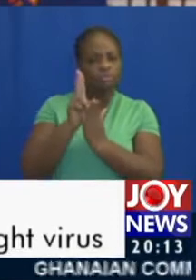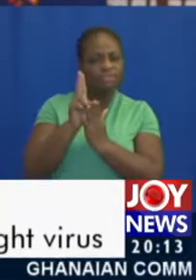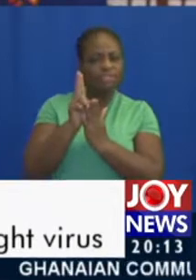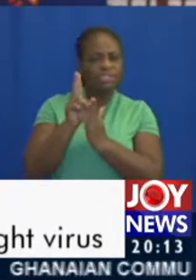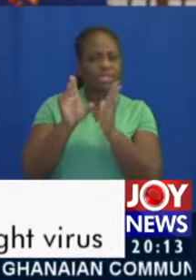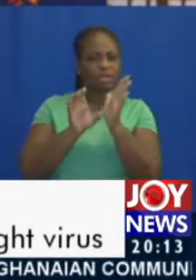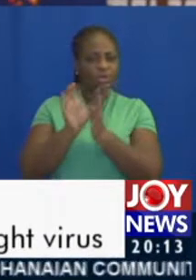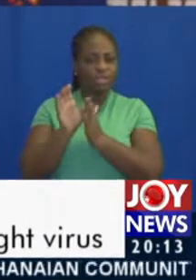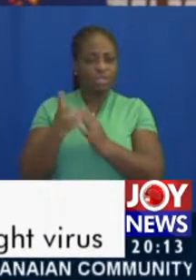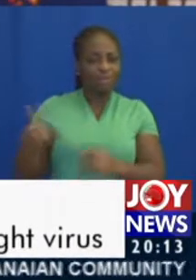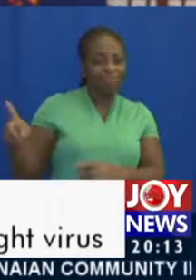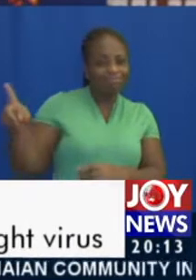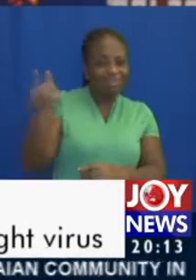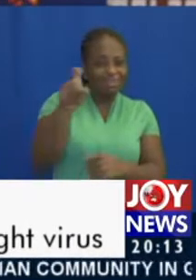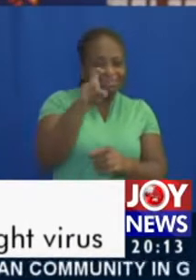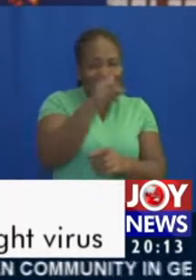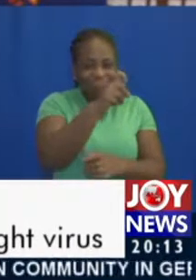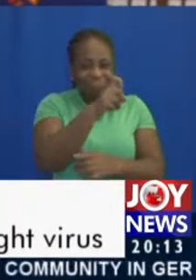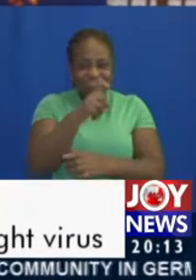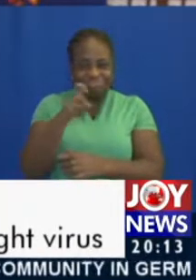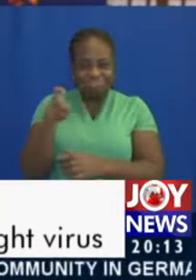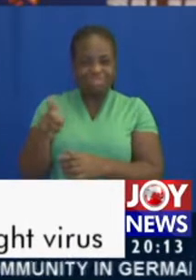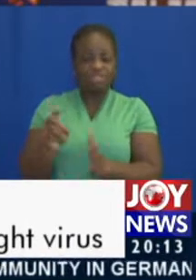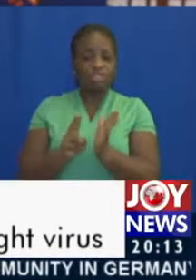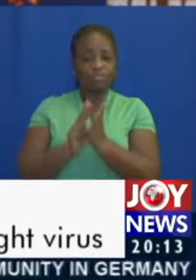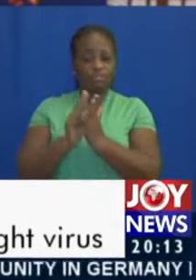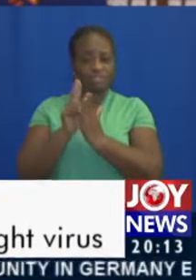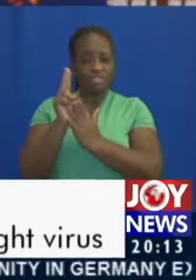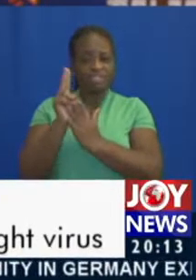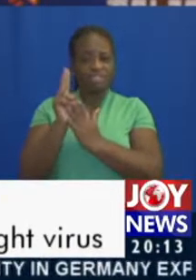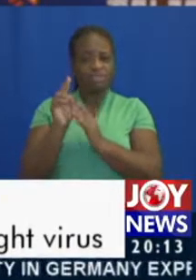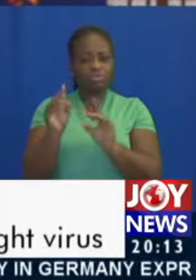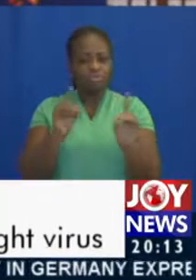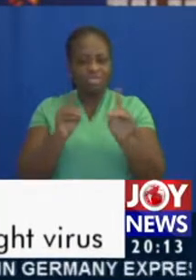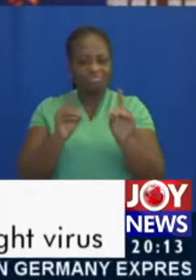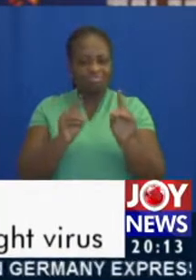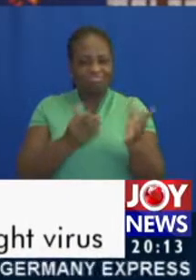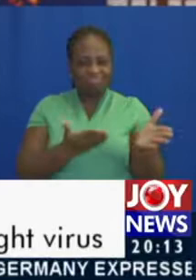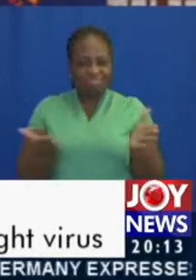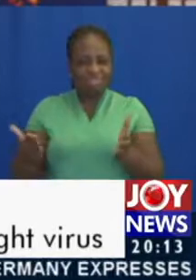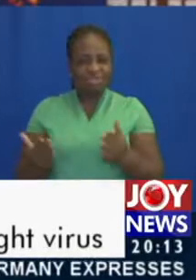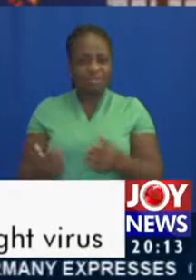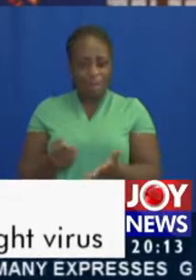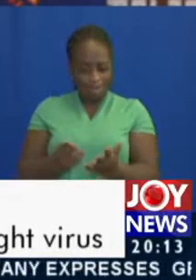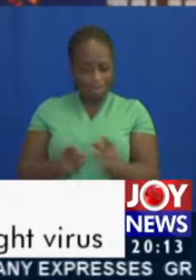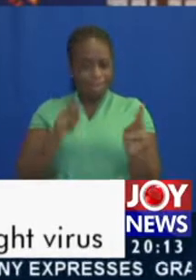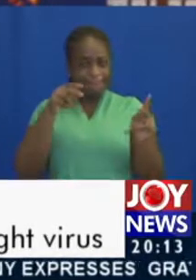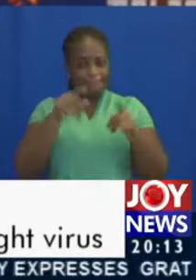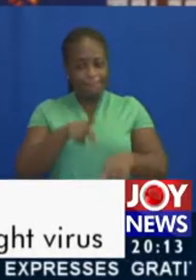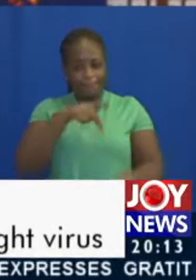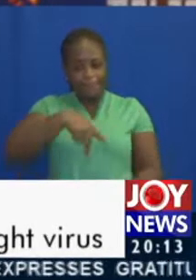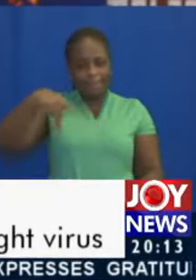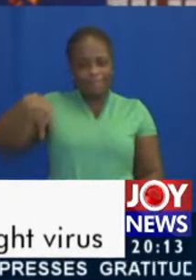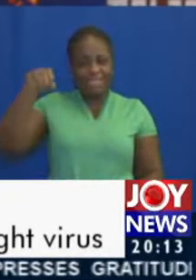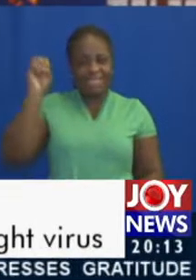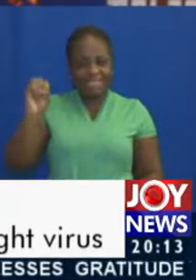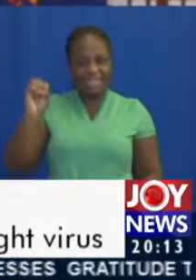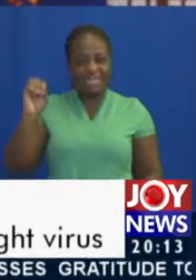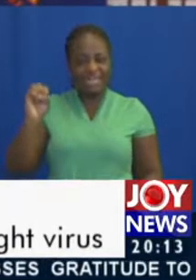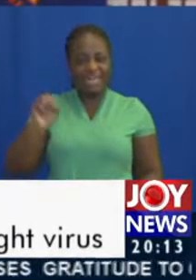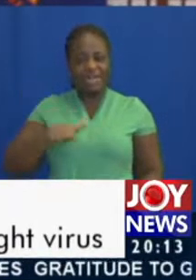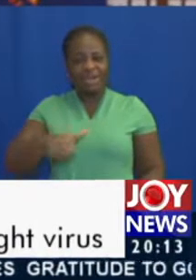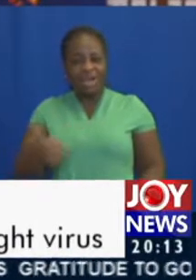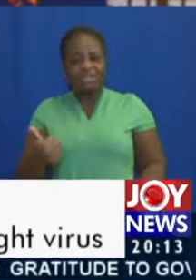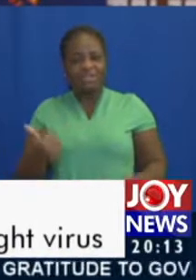disinfected. Universities will be equipped with the necessary personal protective equipment, and those with their own hospitals